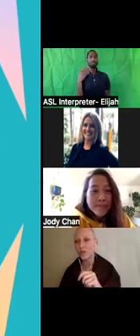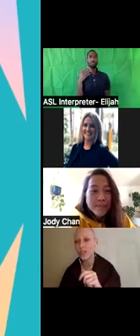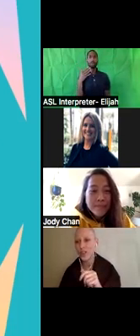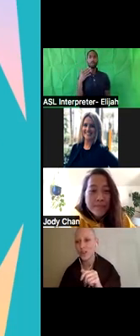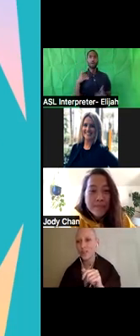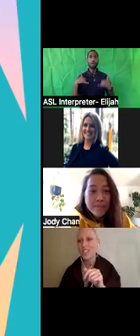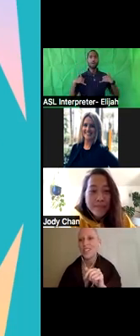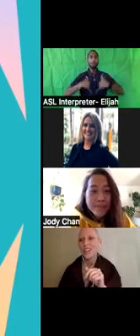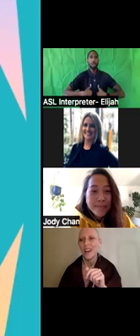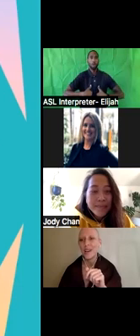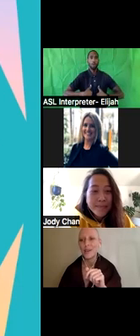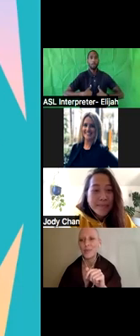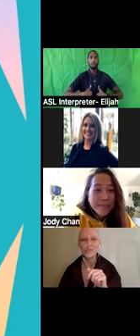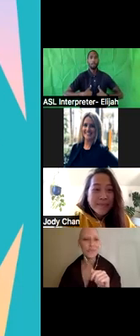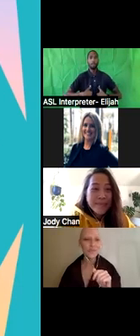trench coat.